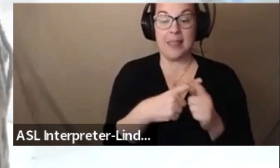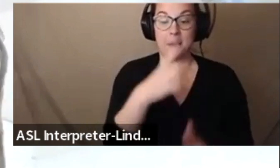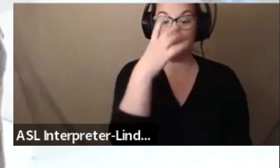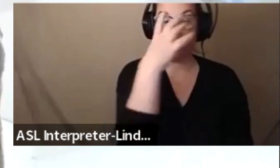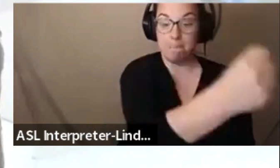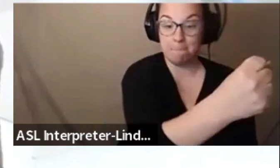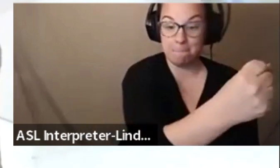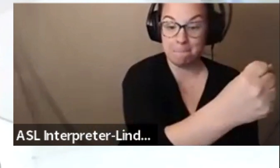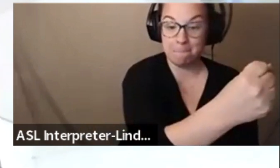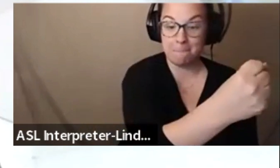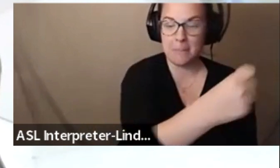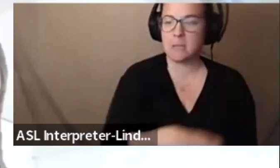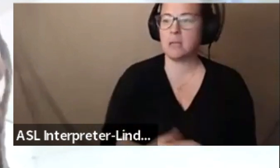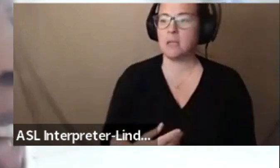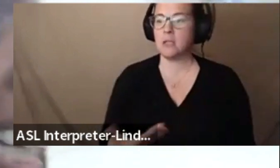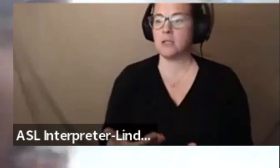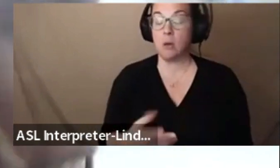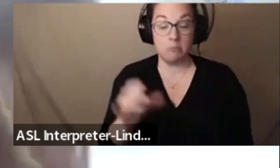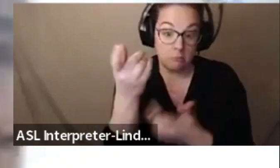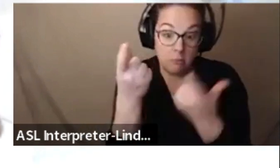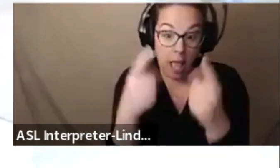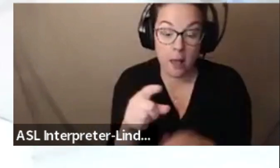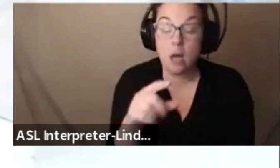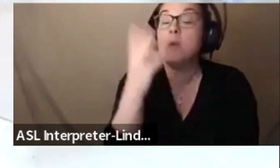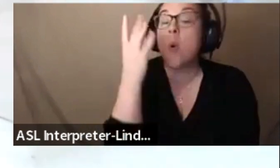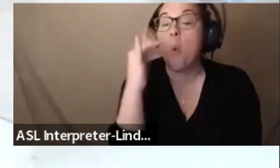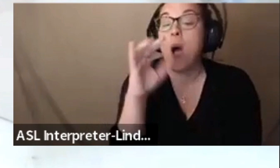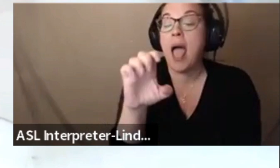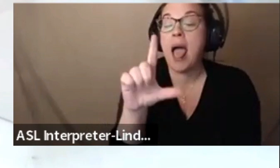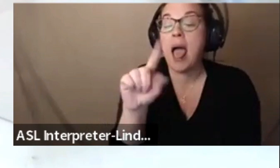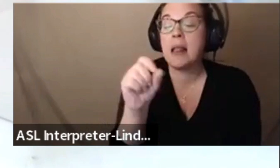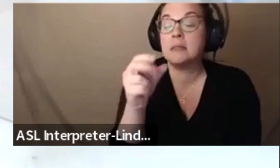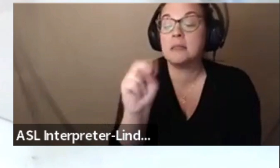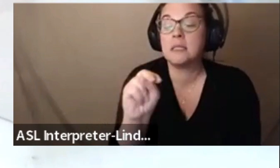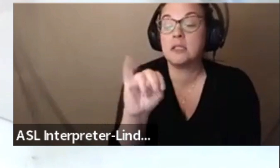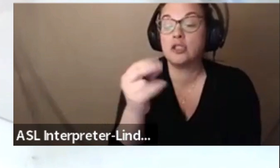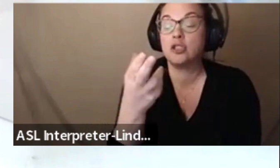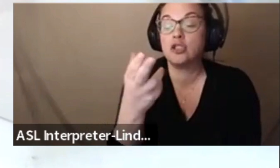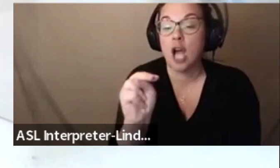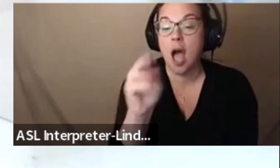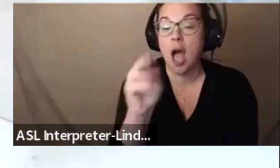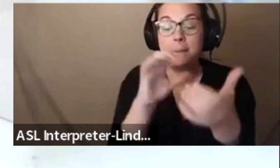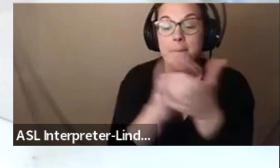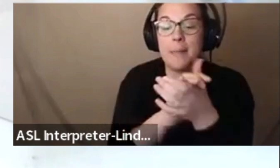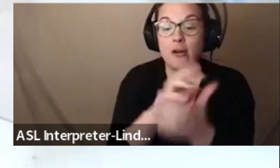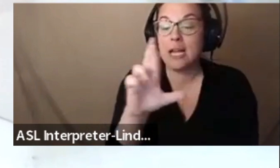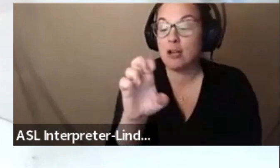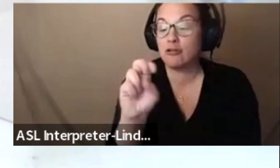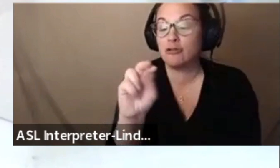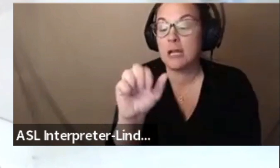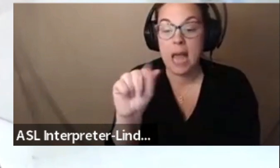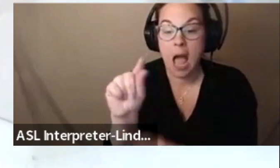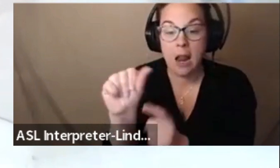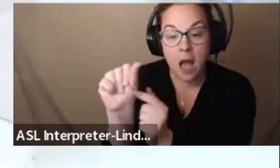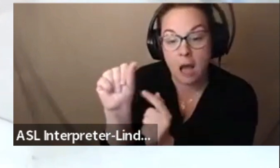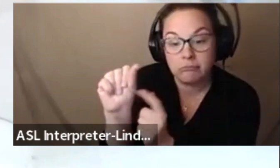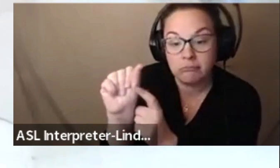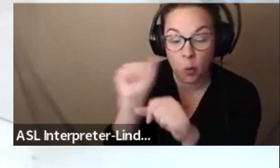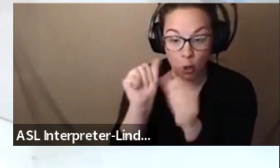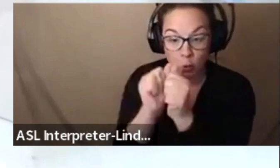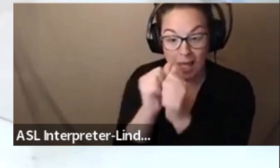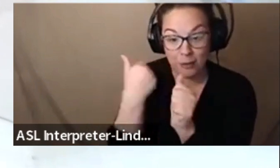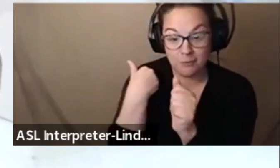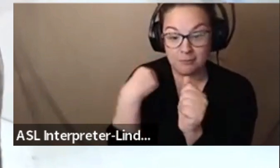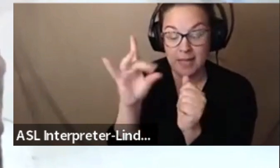What's the motive there? And it does happen. Why did Elton John marry Renata, I think her name was, his